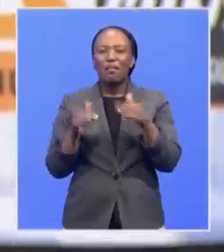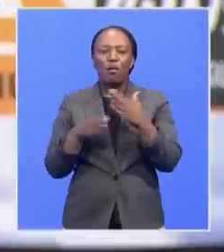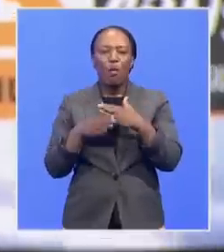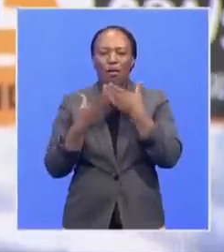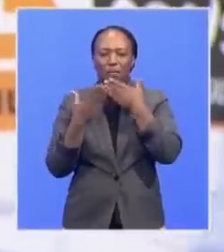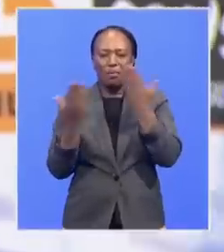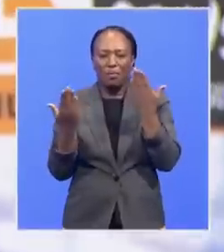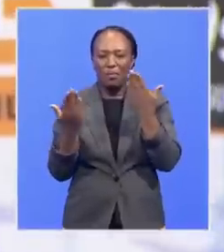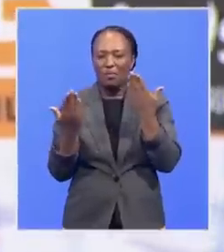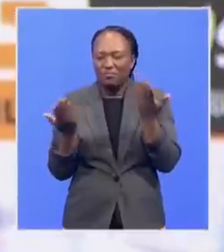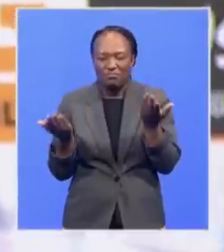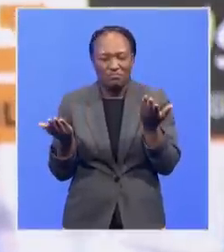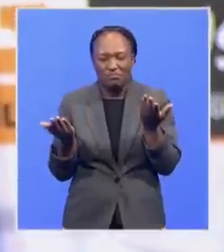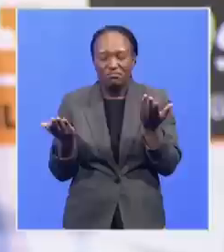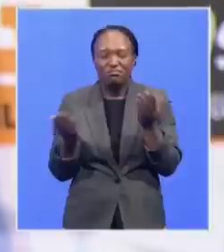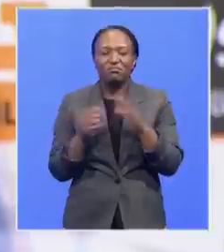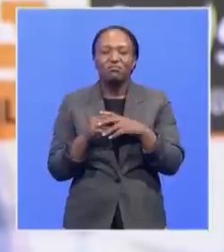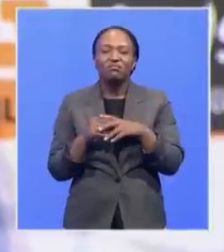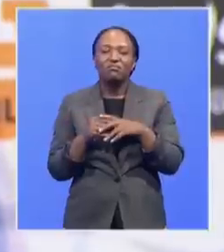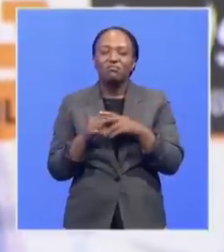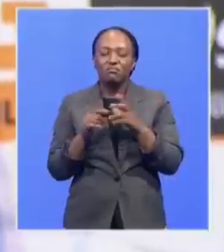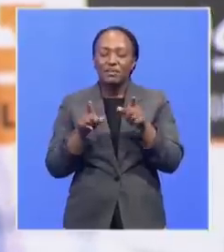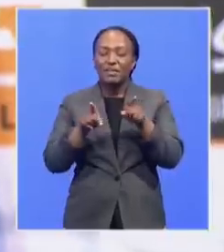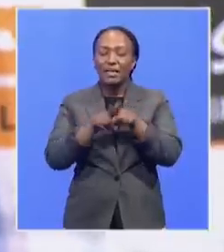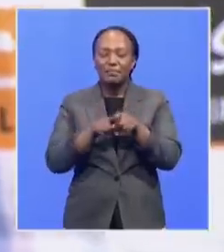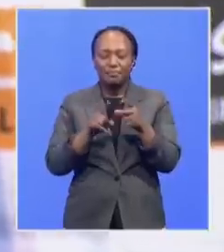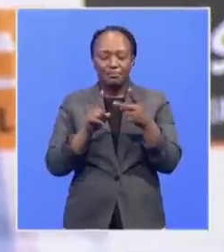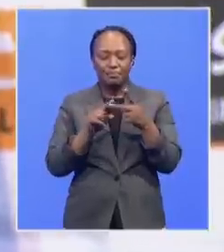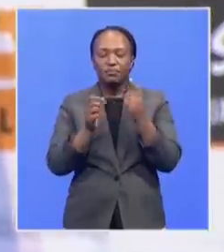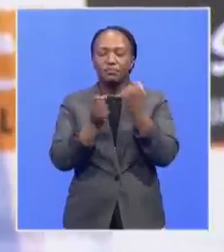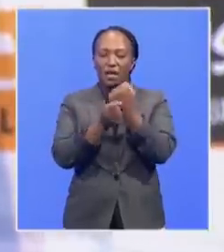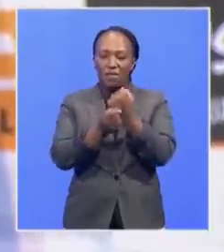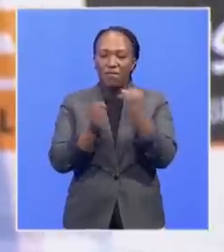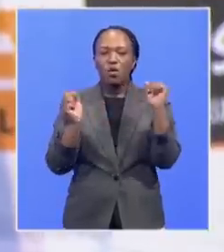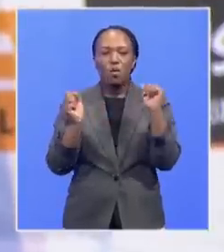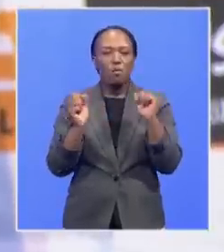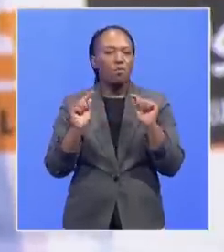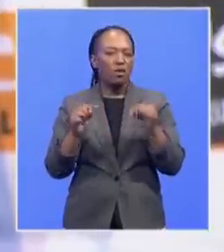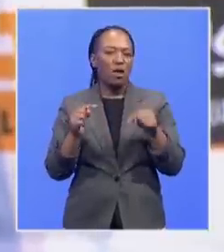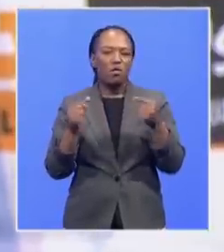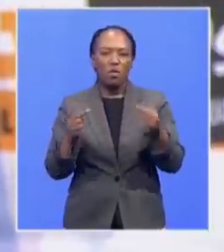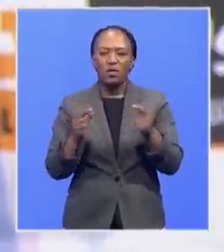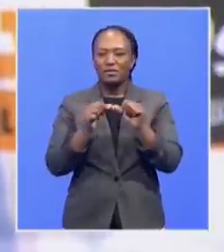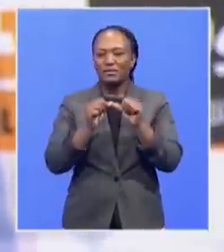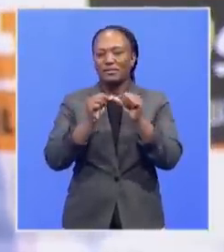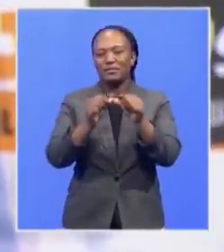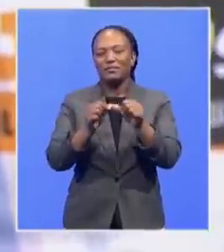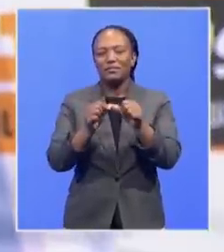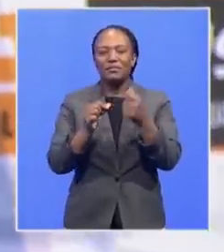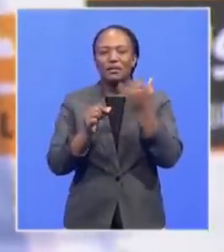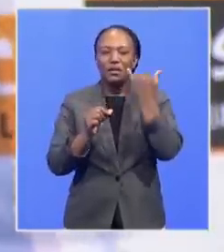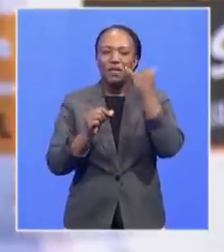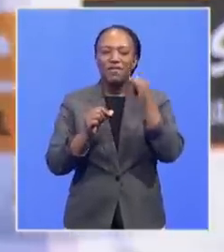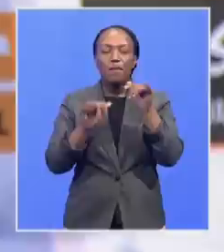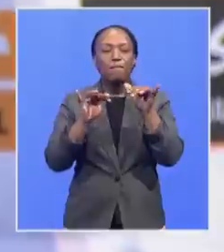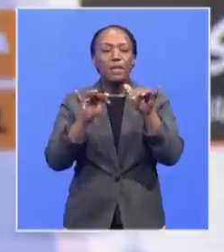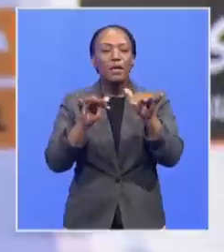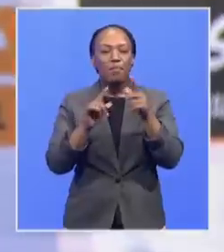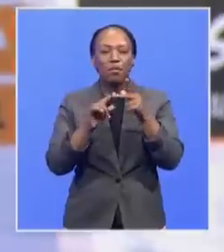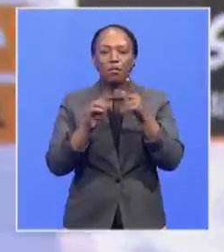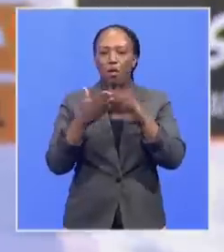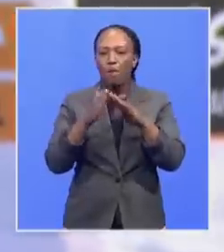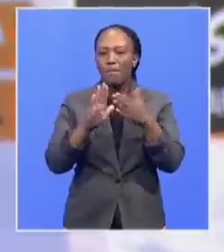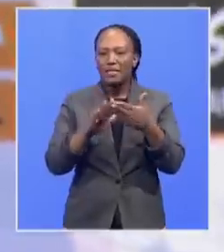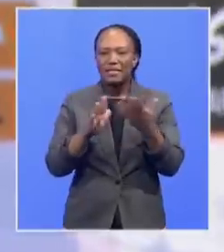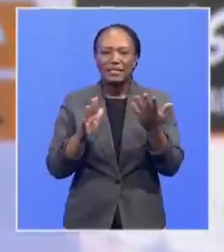freedom cannot be meaningful as well if our people and our communities continue to live in